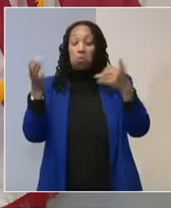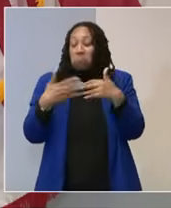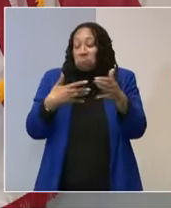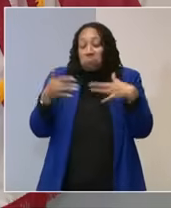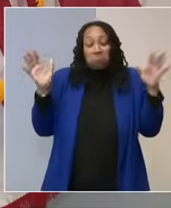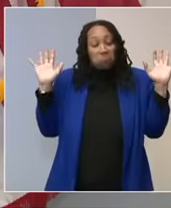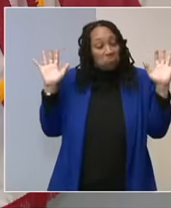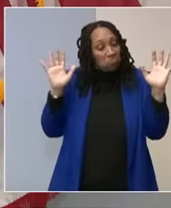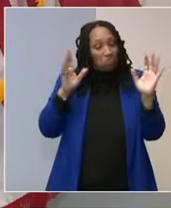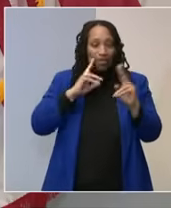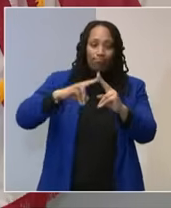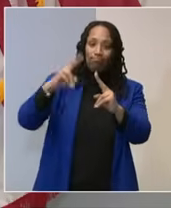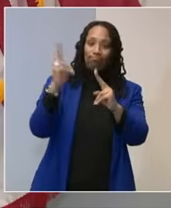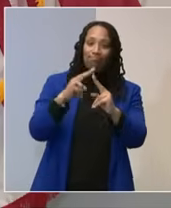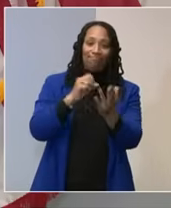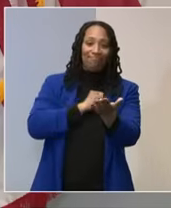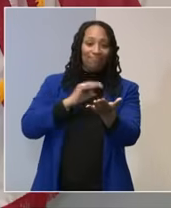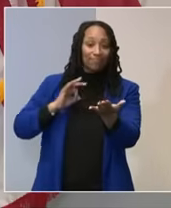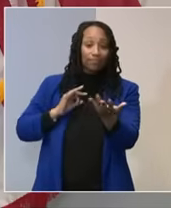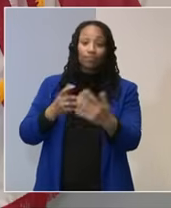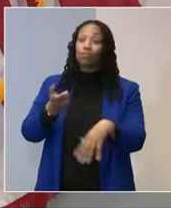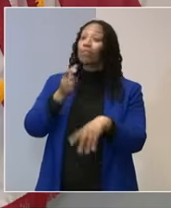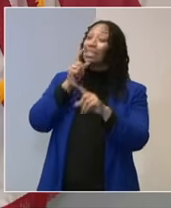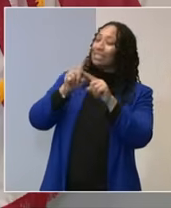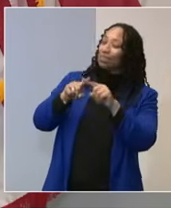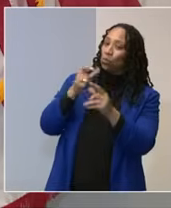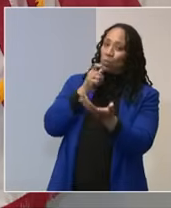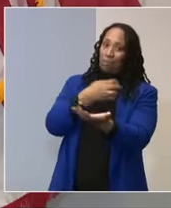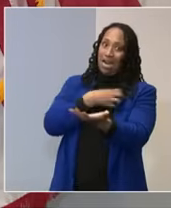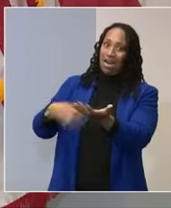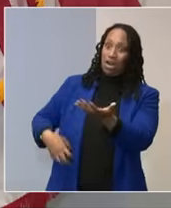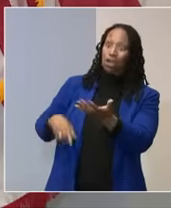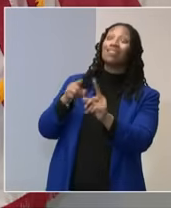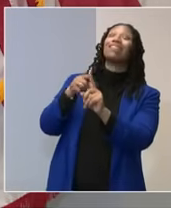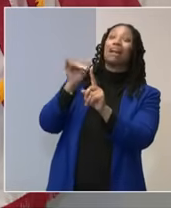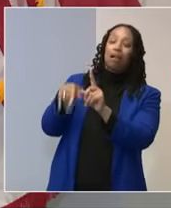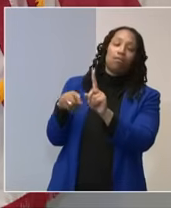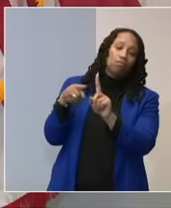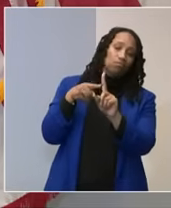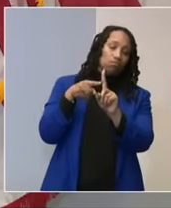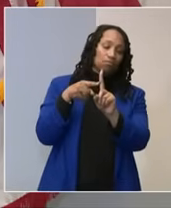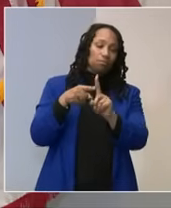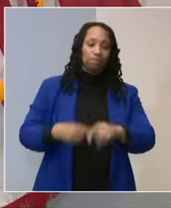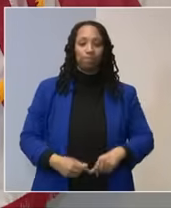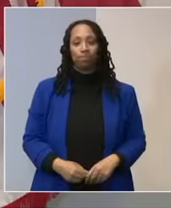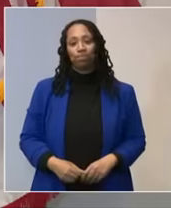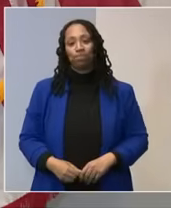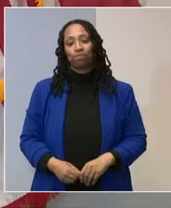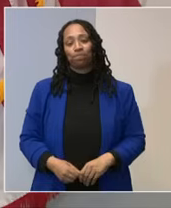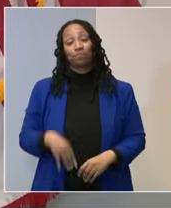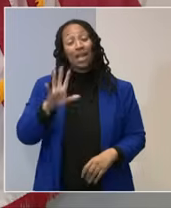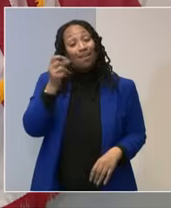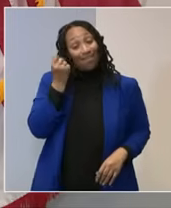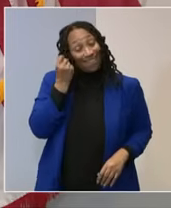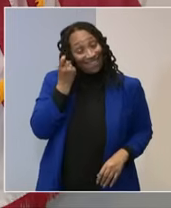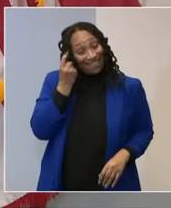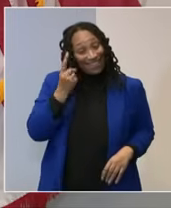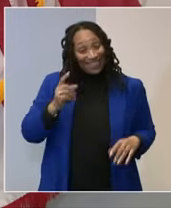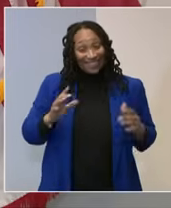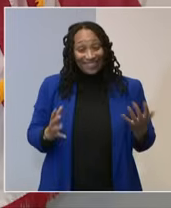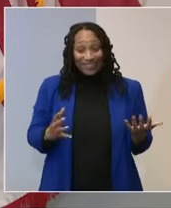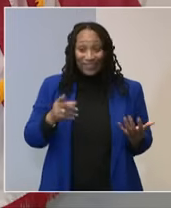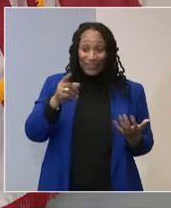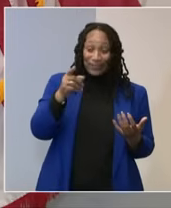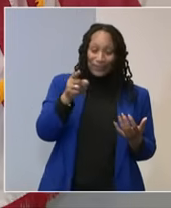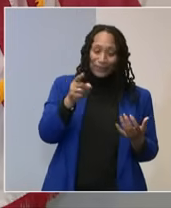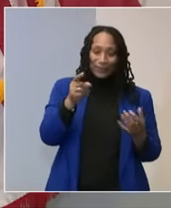depending on who the mayor is. But this is, you didn't ask me this specifically, but I will